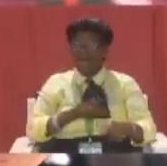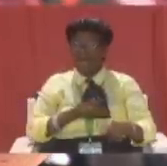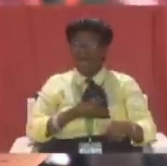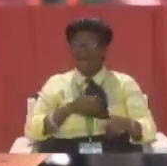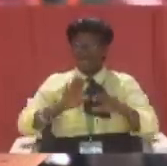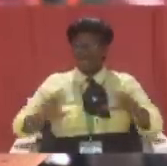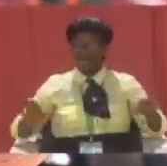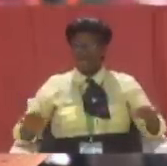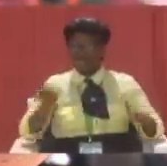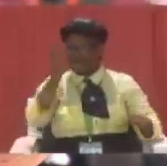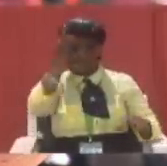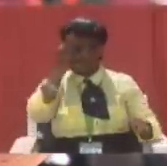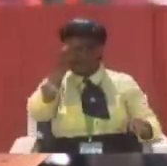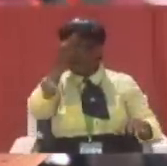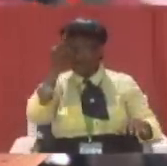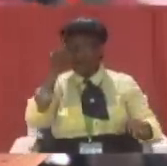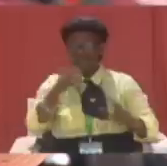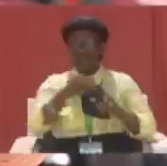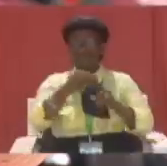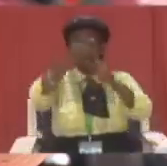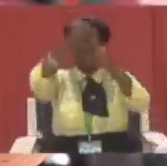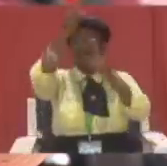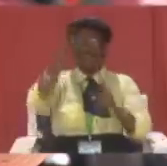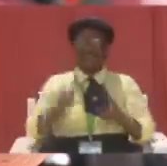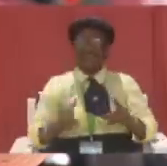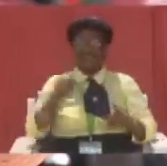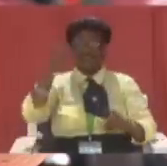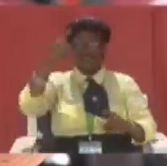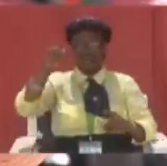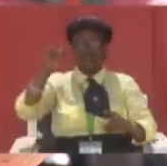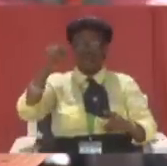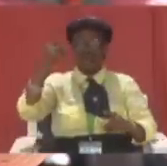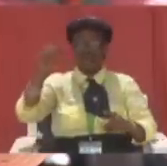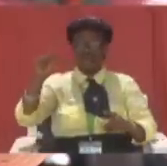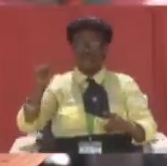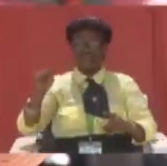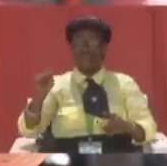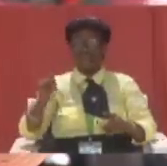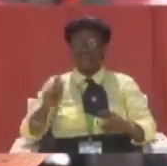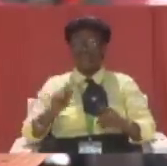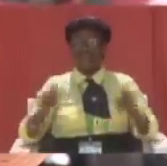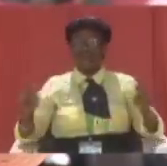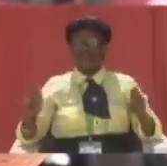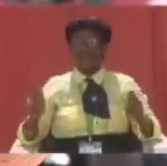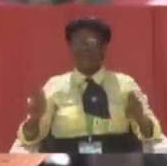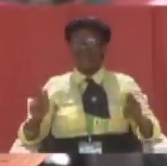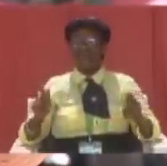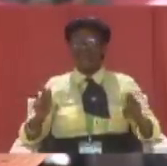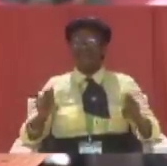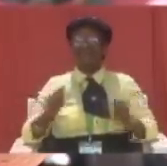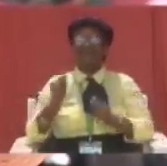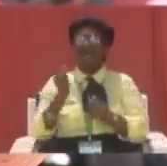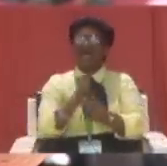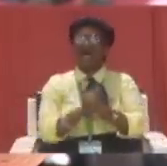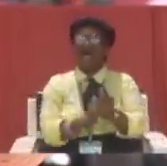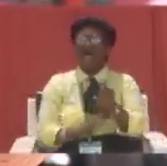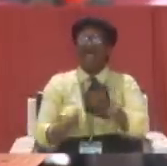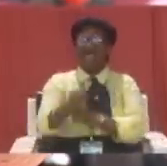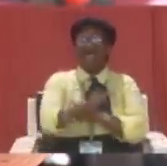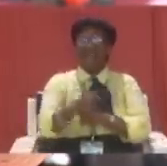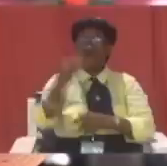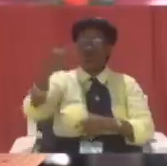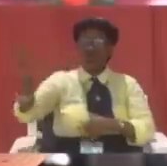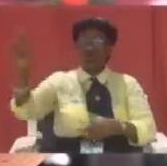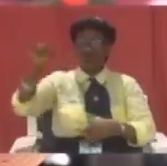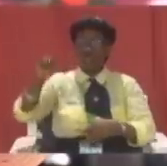especially for the great task ahead of them. Our text